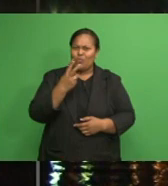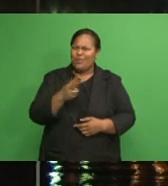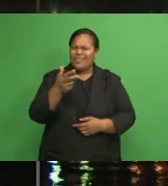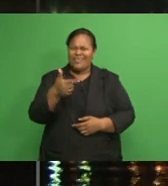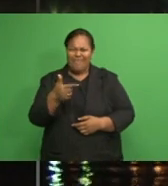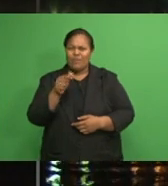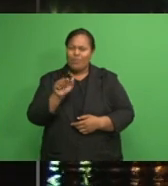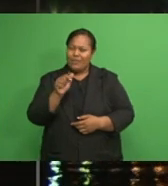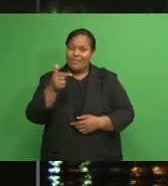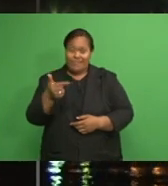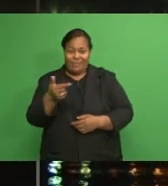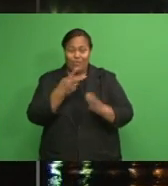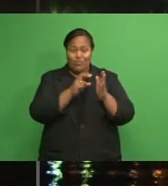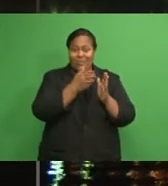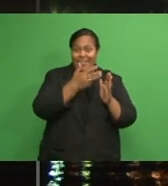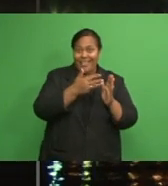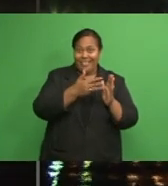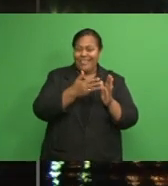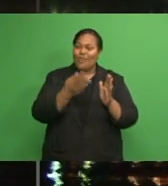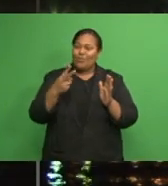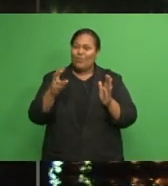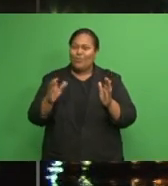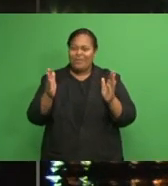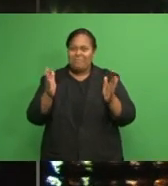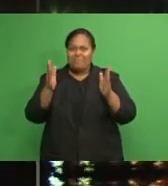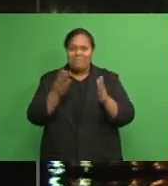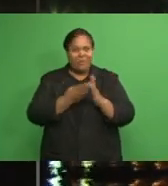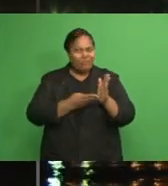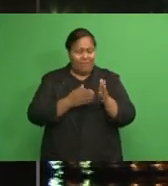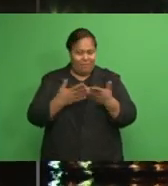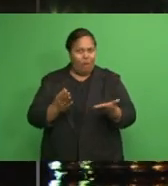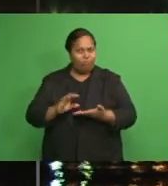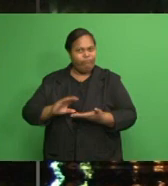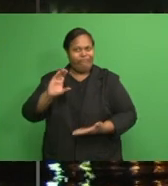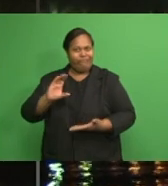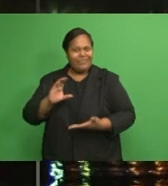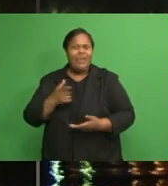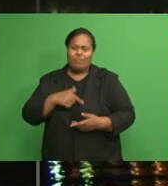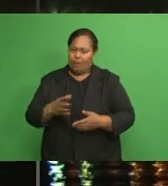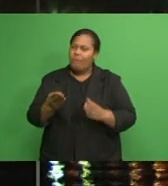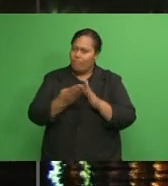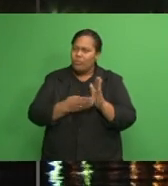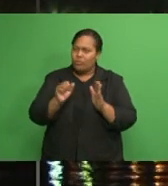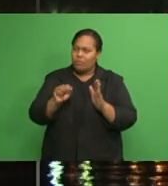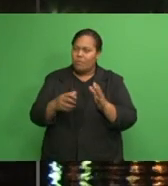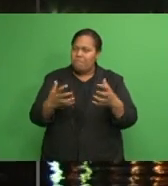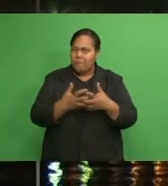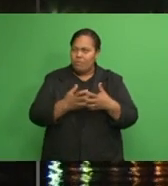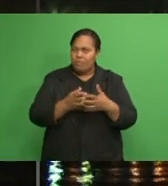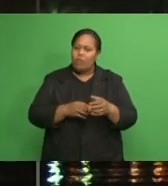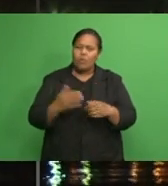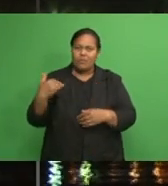the 2019-2020 budget. Vuniwanga says the budget is fitting since the pandemic has impacted vulnerable members